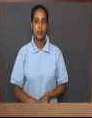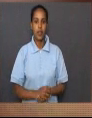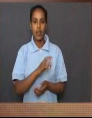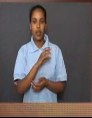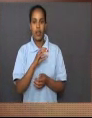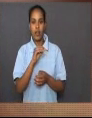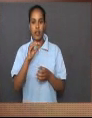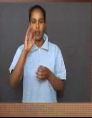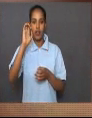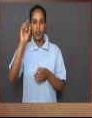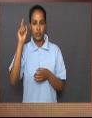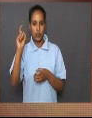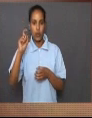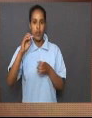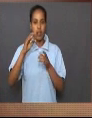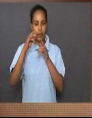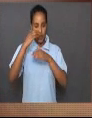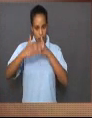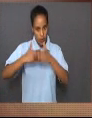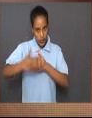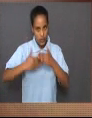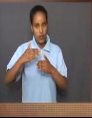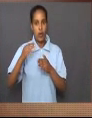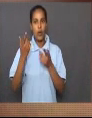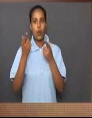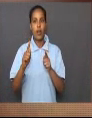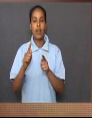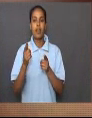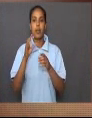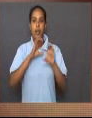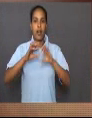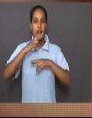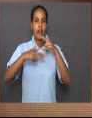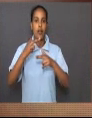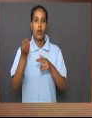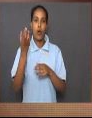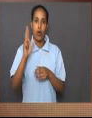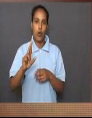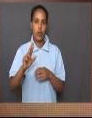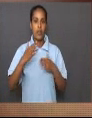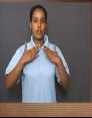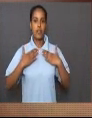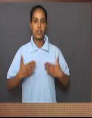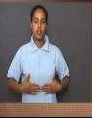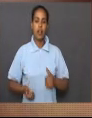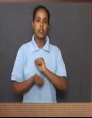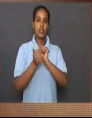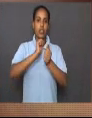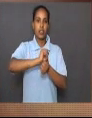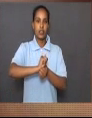An exothermic process is when a chemical reaction or a physical